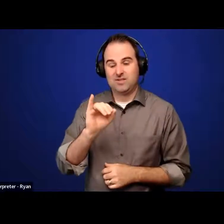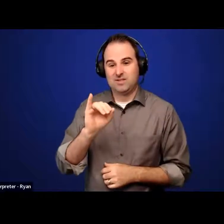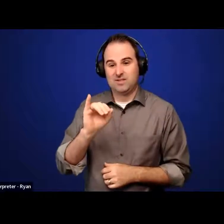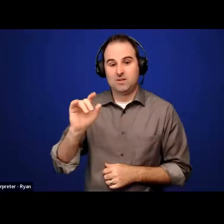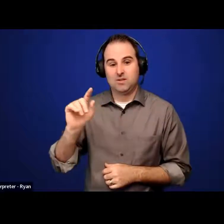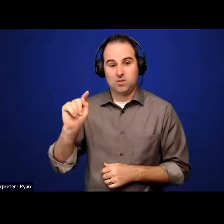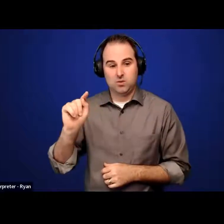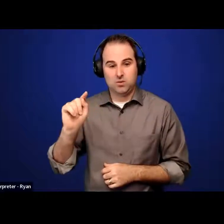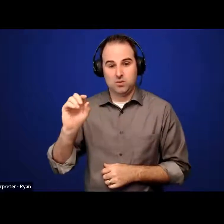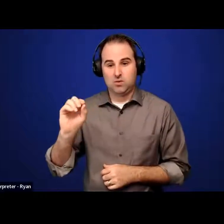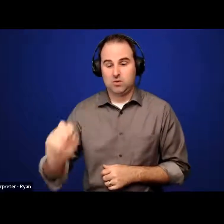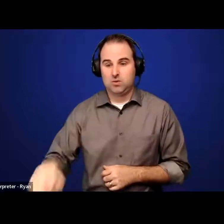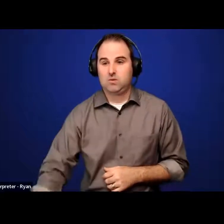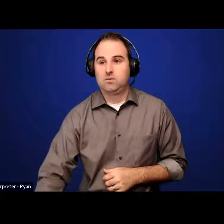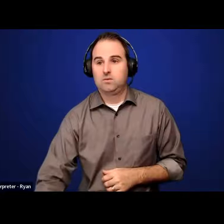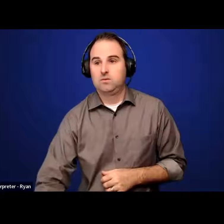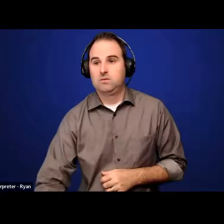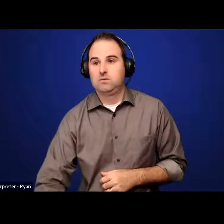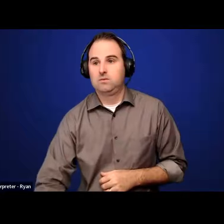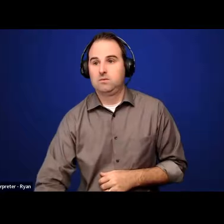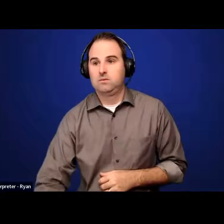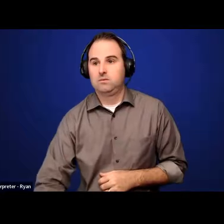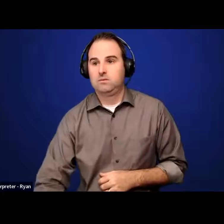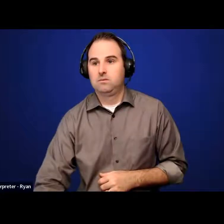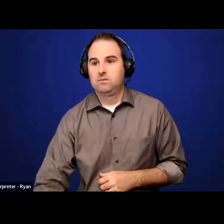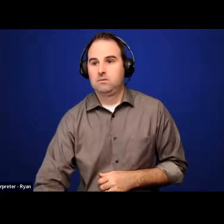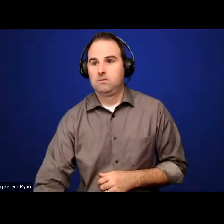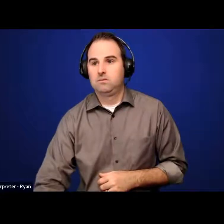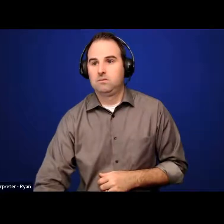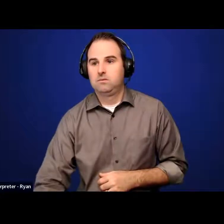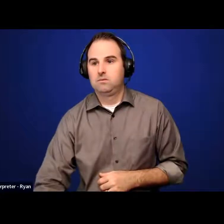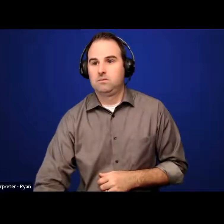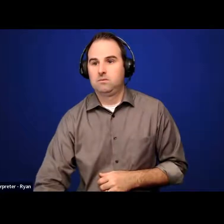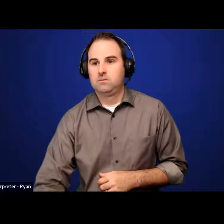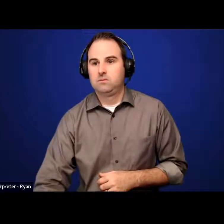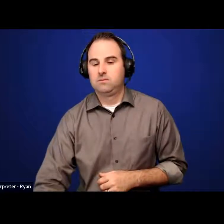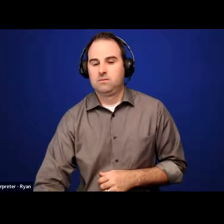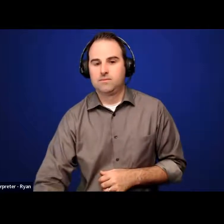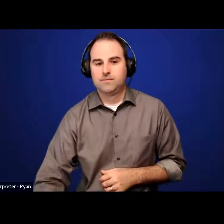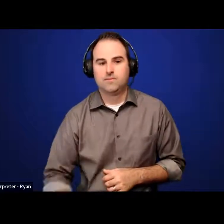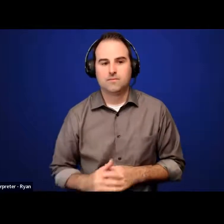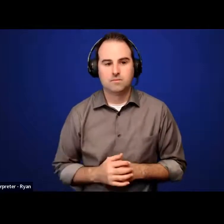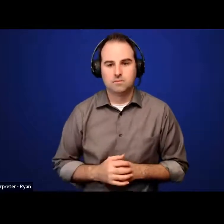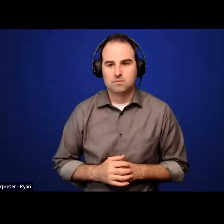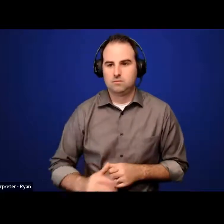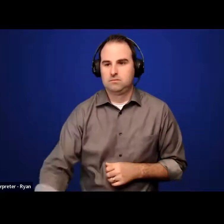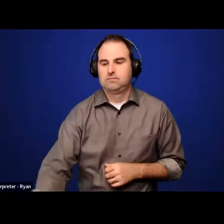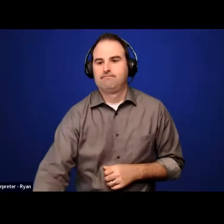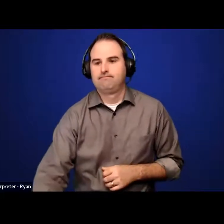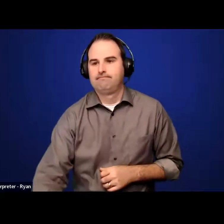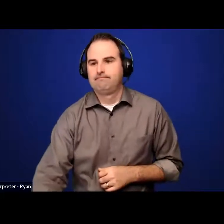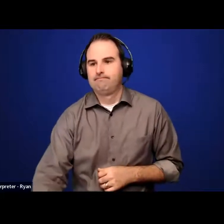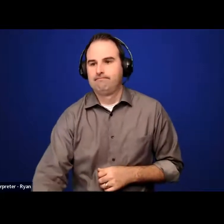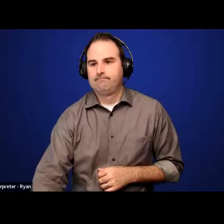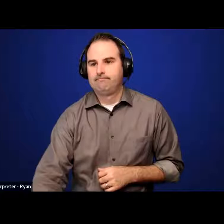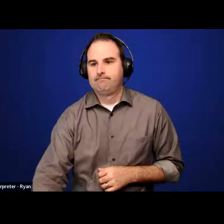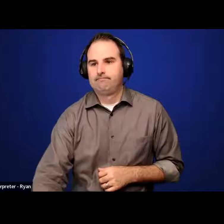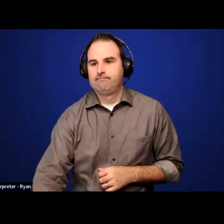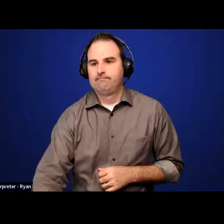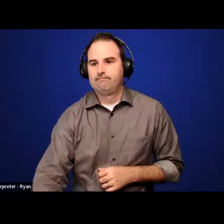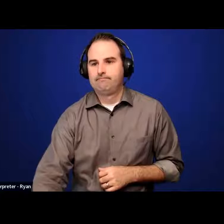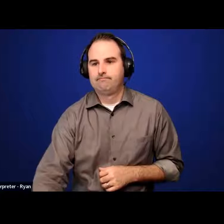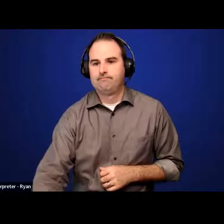Head of Data Management and Modeling and Geoinformation Unit at the International Center of Insect Physiology and